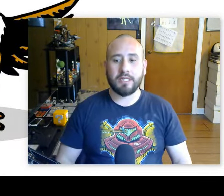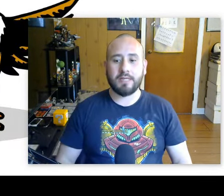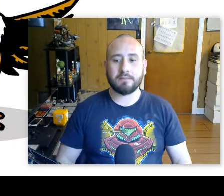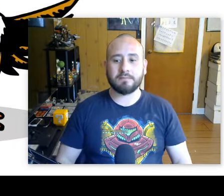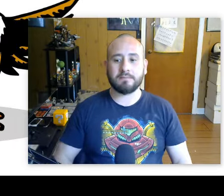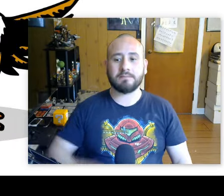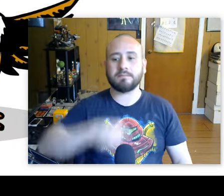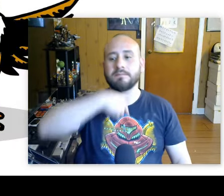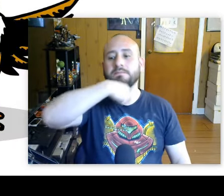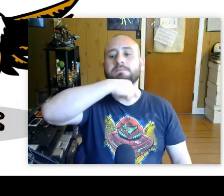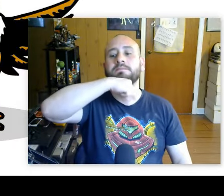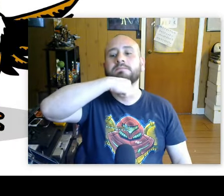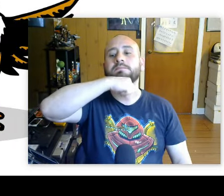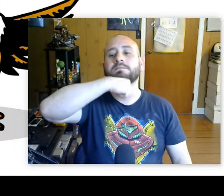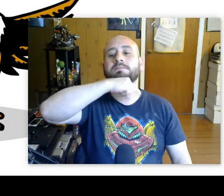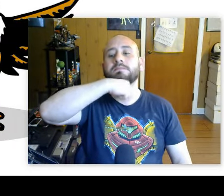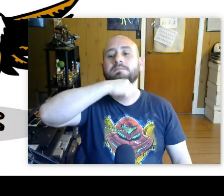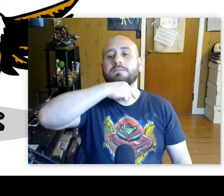turkey,